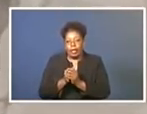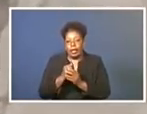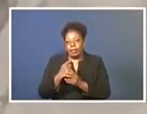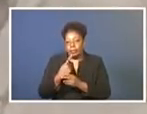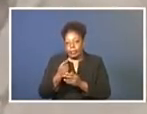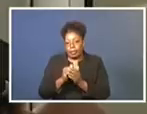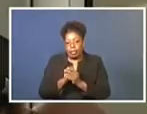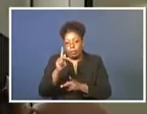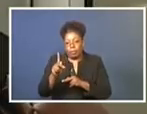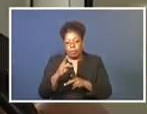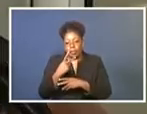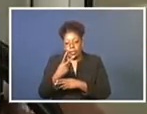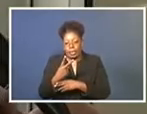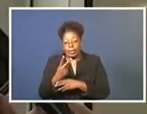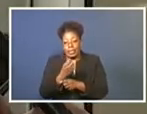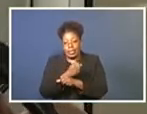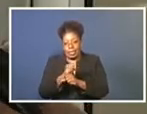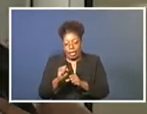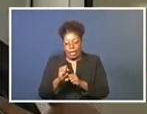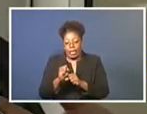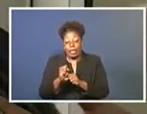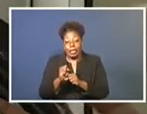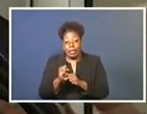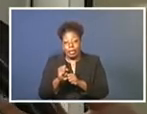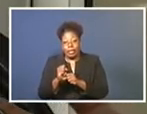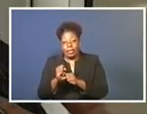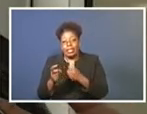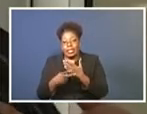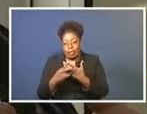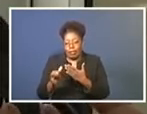I had the opportunity to speak to an entrepreneur over the weekend,